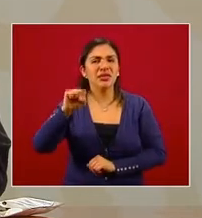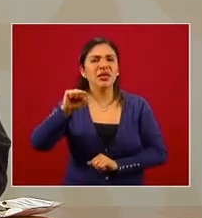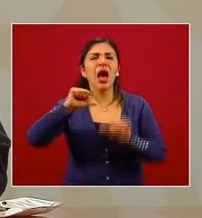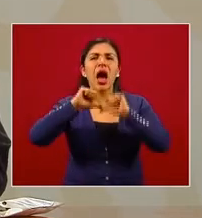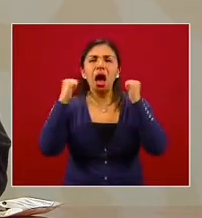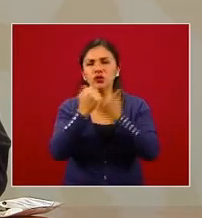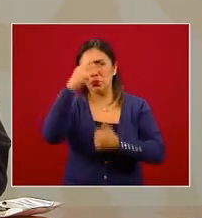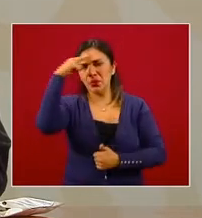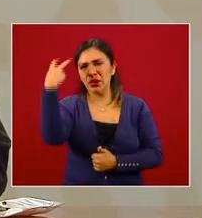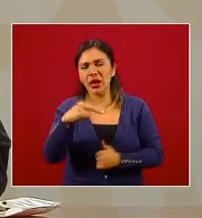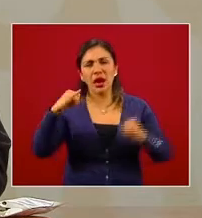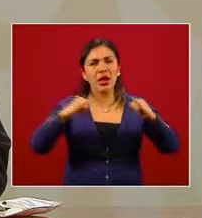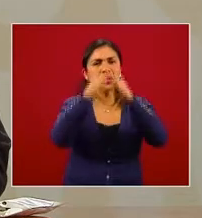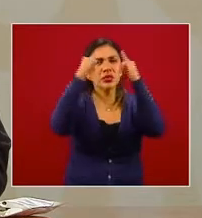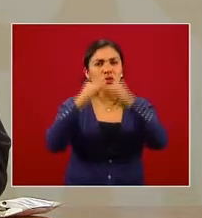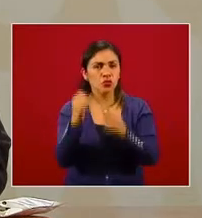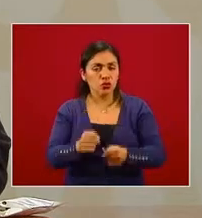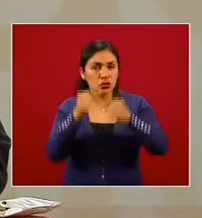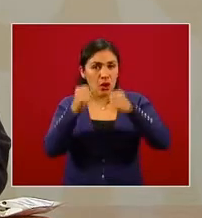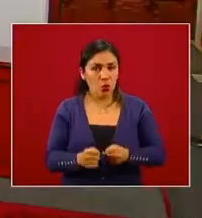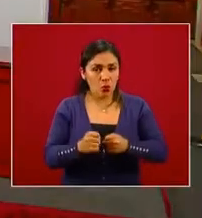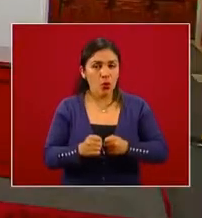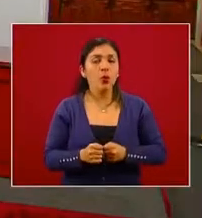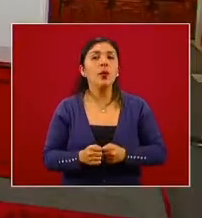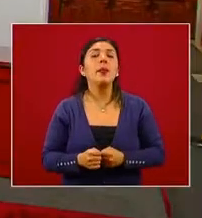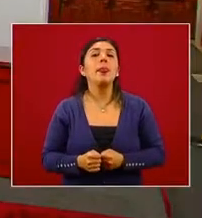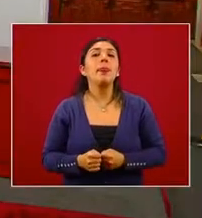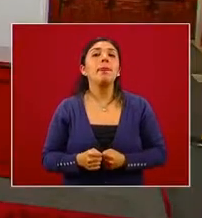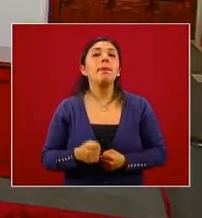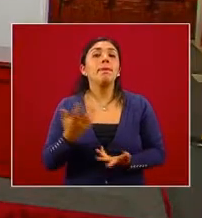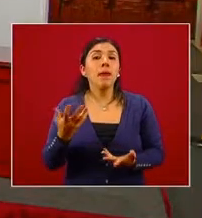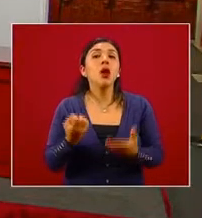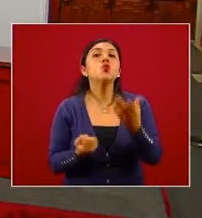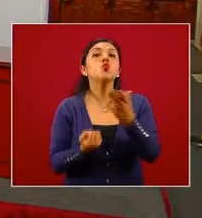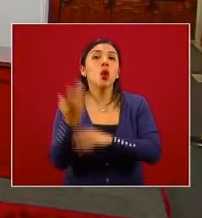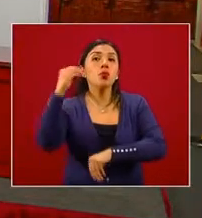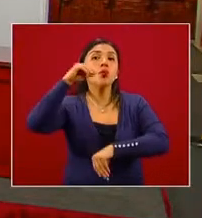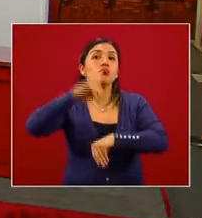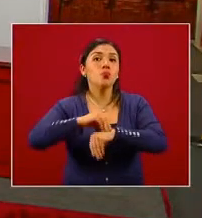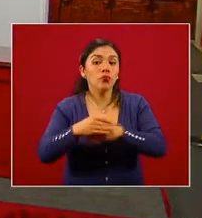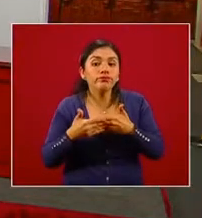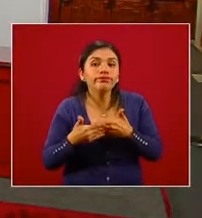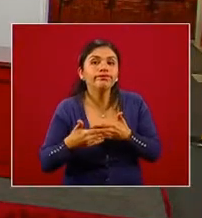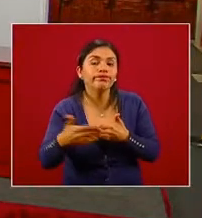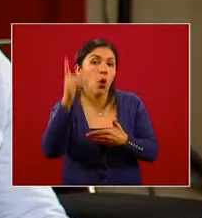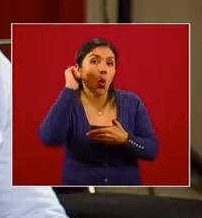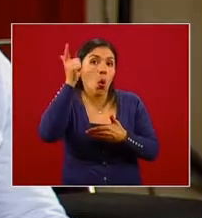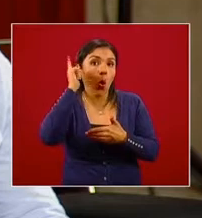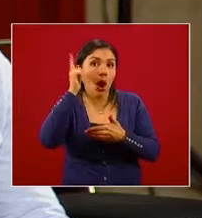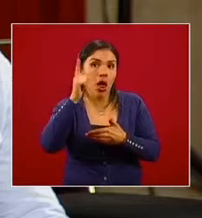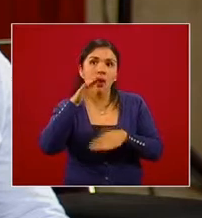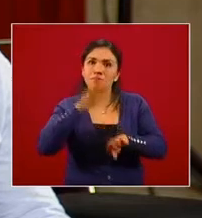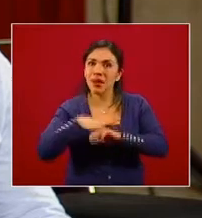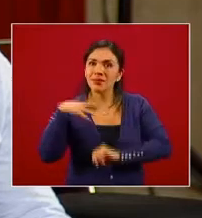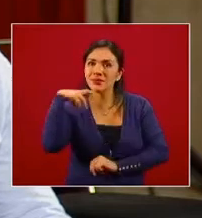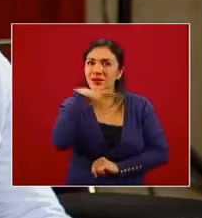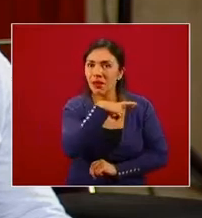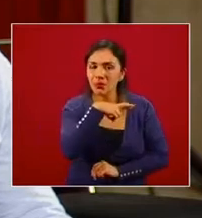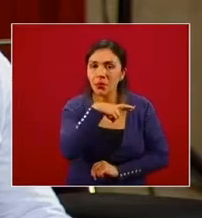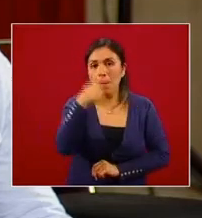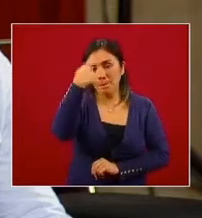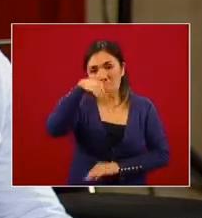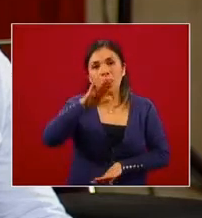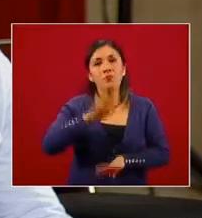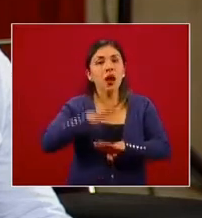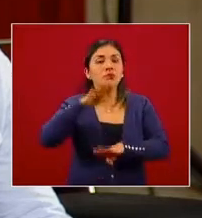prepared. This was prepared by the Mexican National Insurance Company. And we're hoping that this